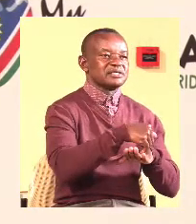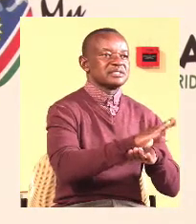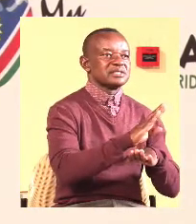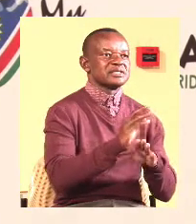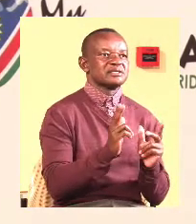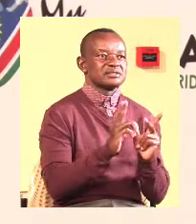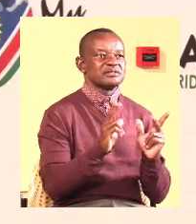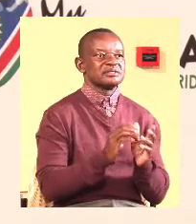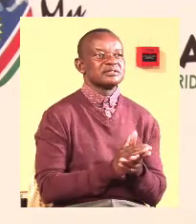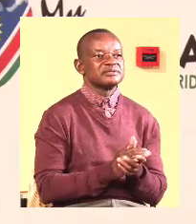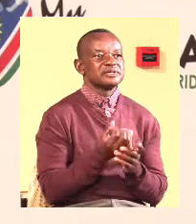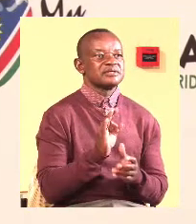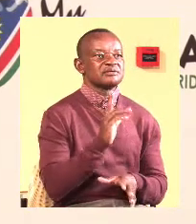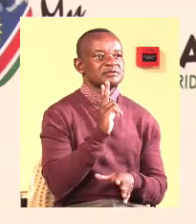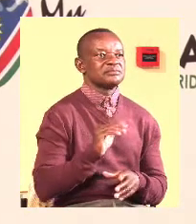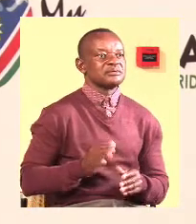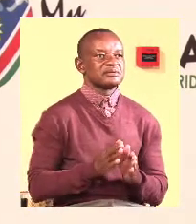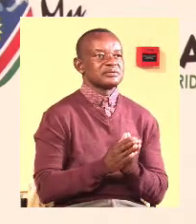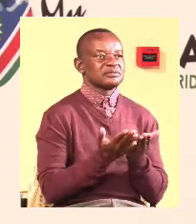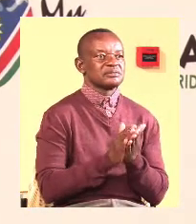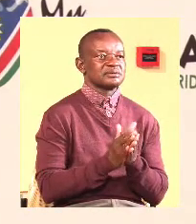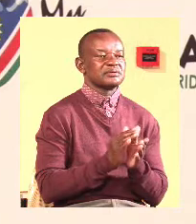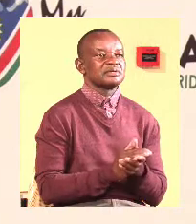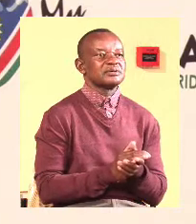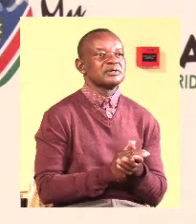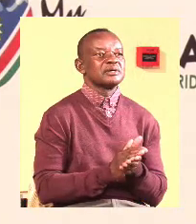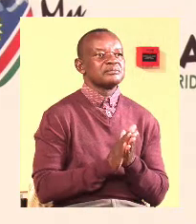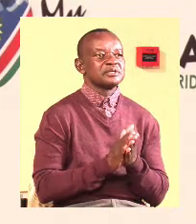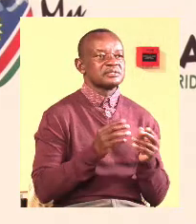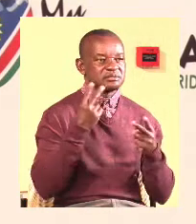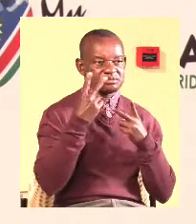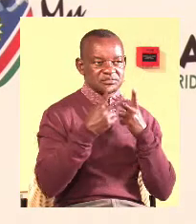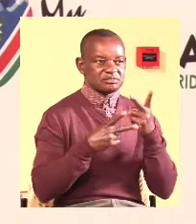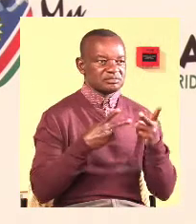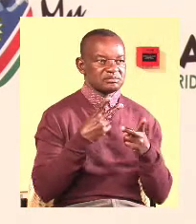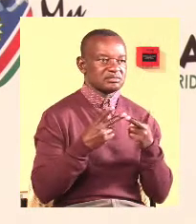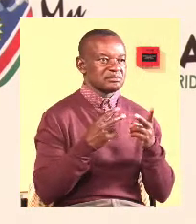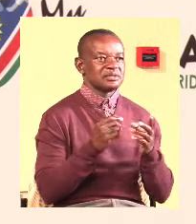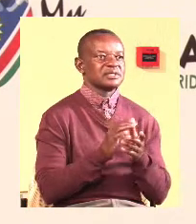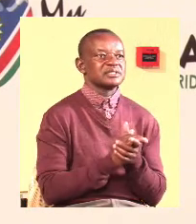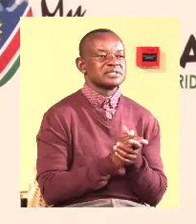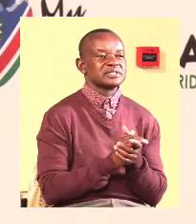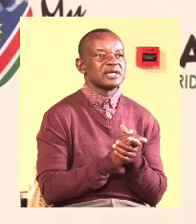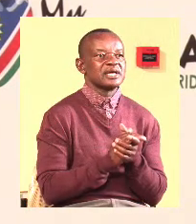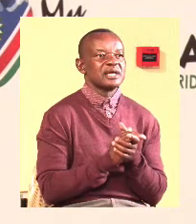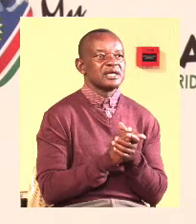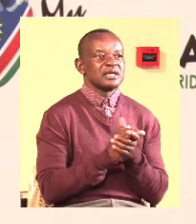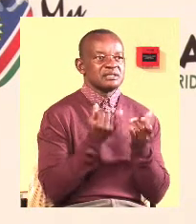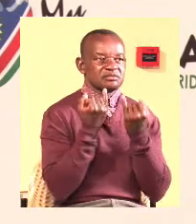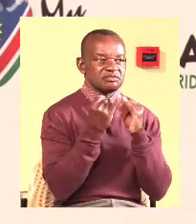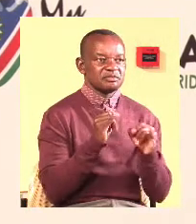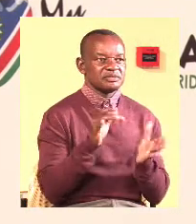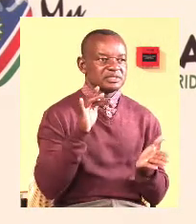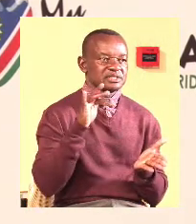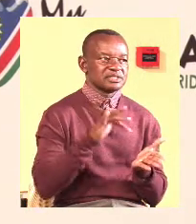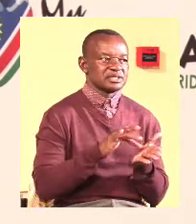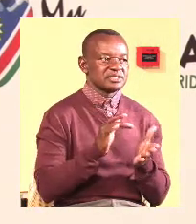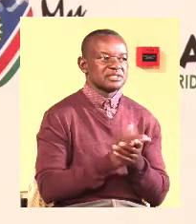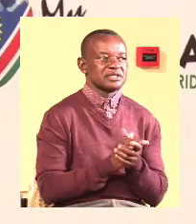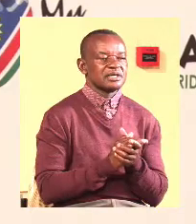our IEC division at the head office, Ministry of Health. You get what you want to know about